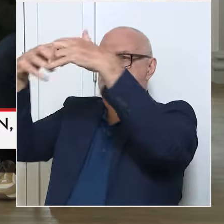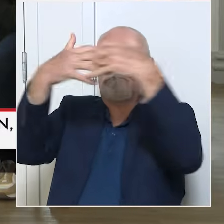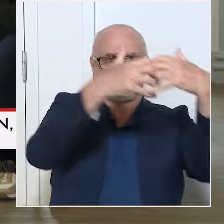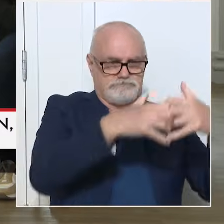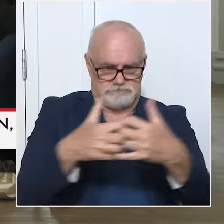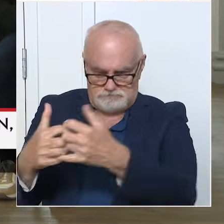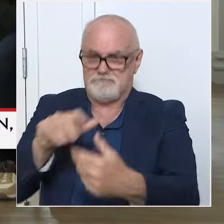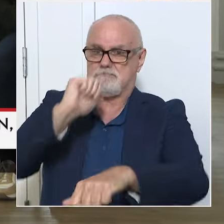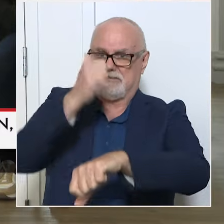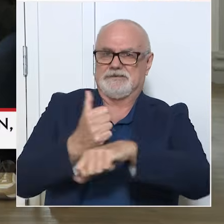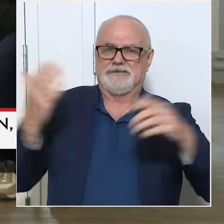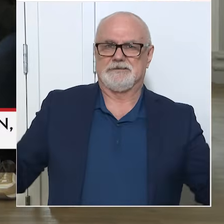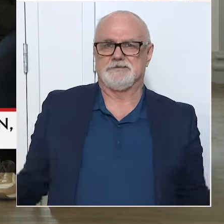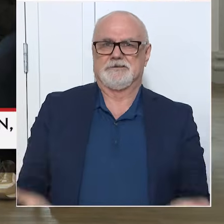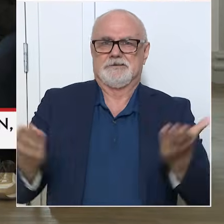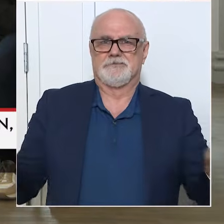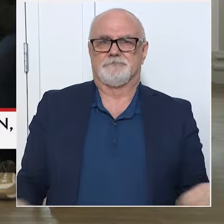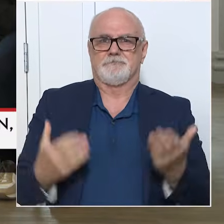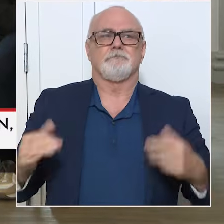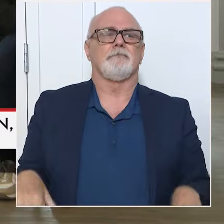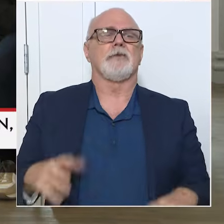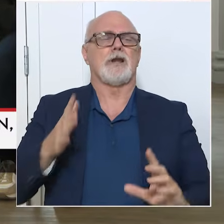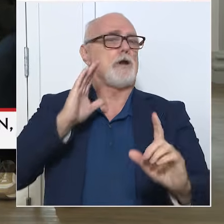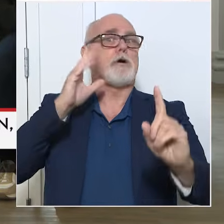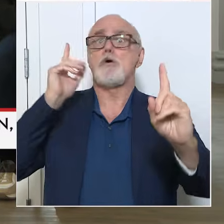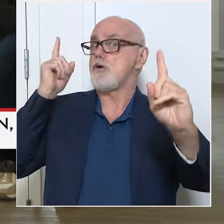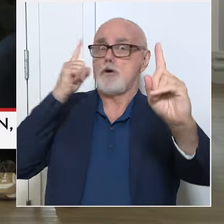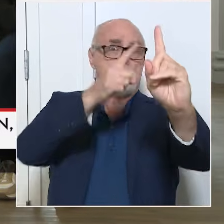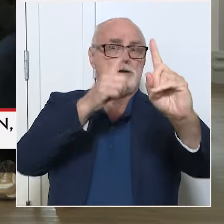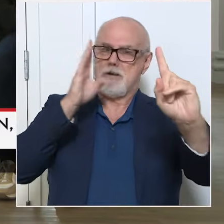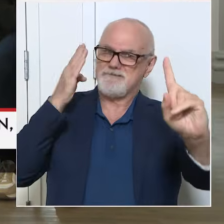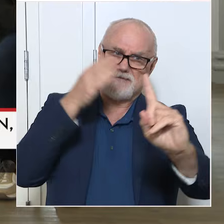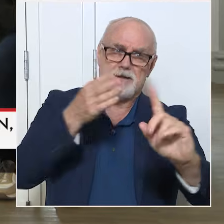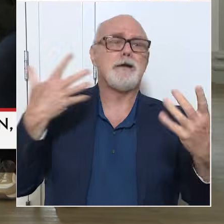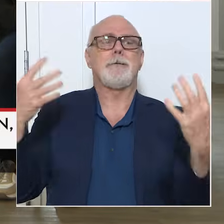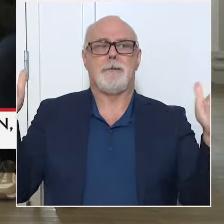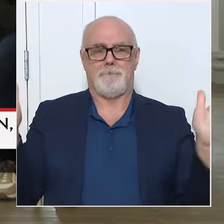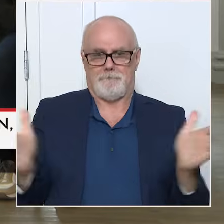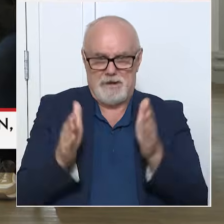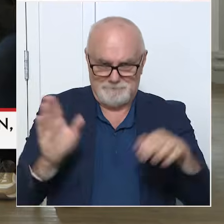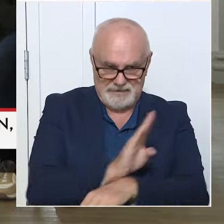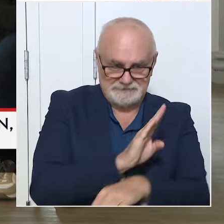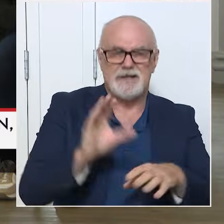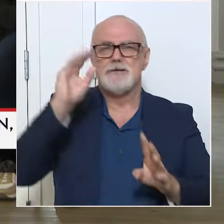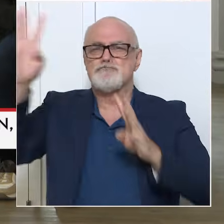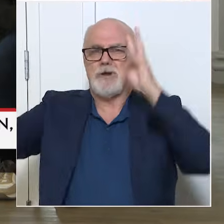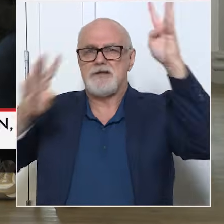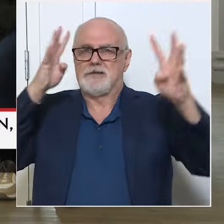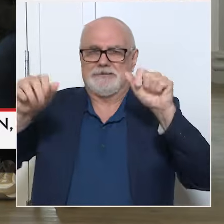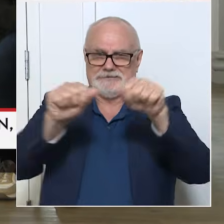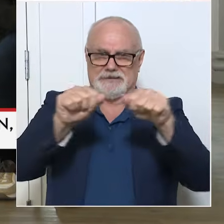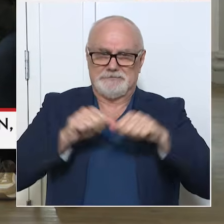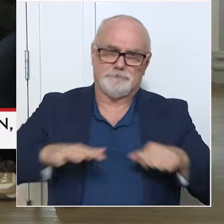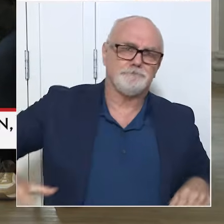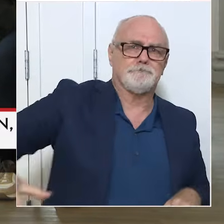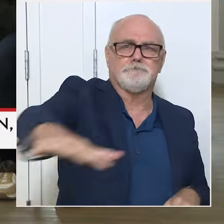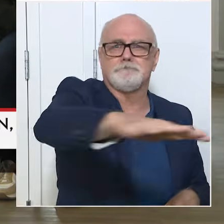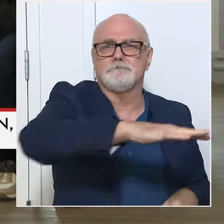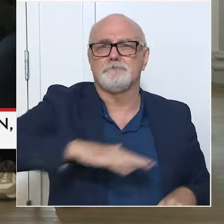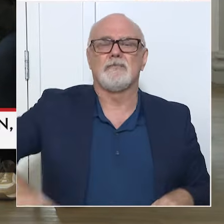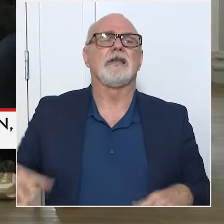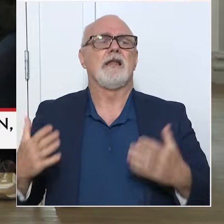for entrepreneurs and small businesses. So thank you again to Matters Graph for hosting us, and thank you all,